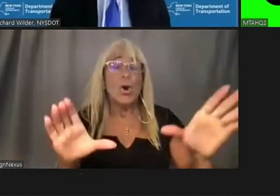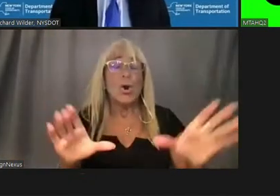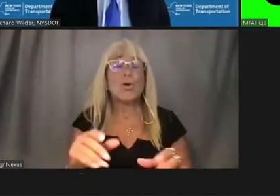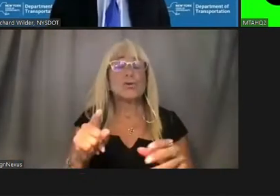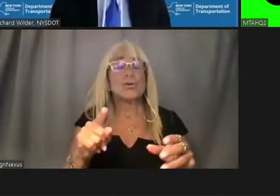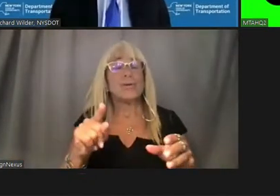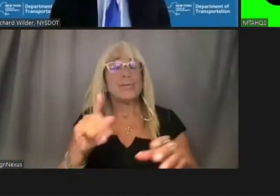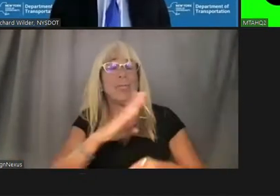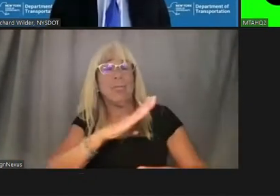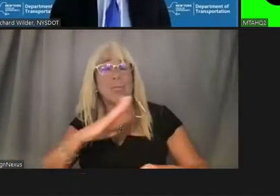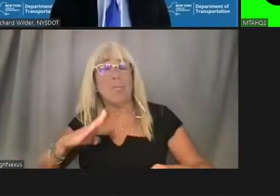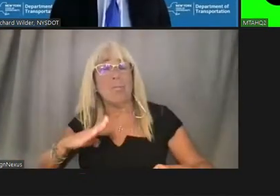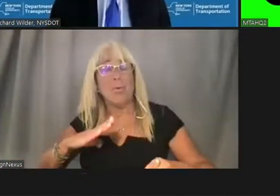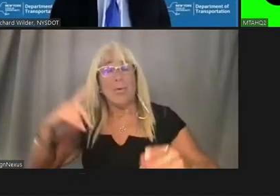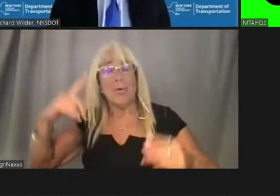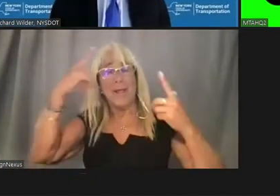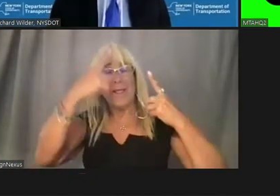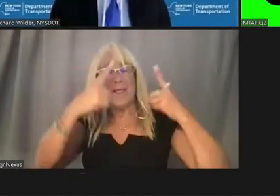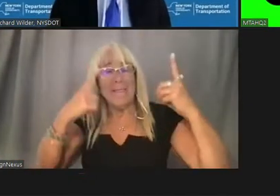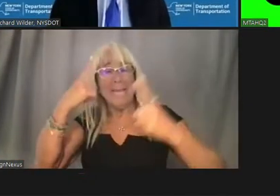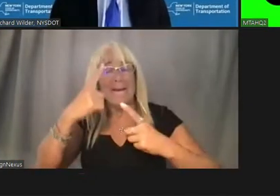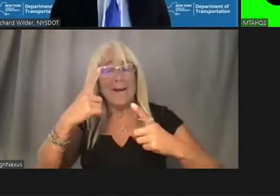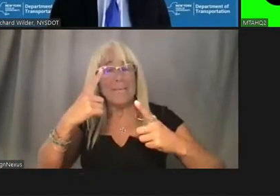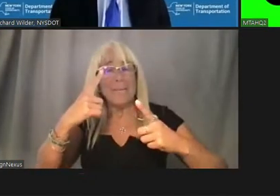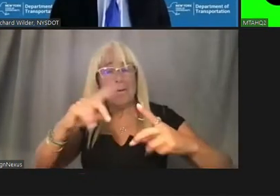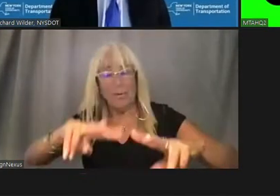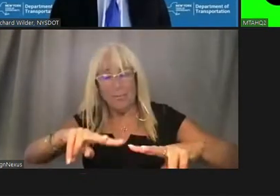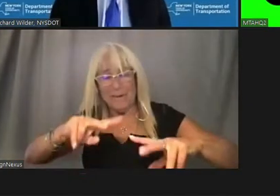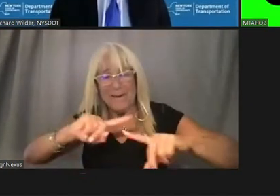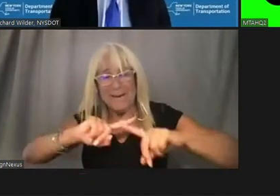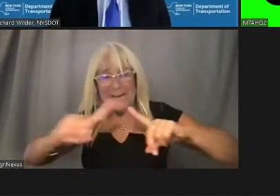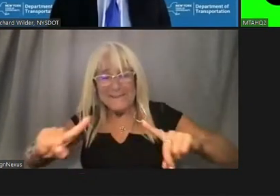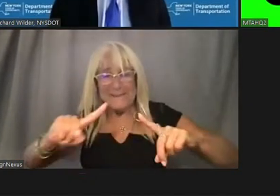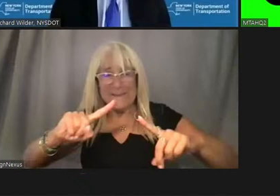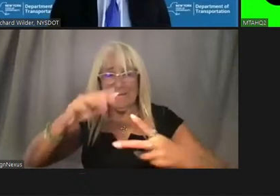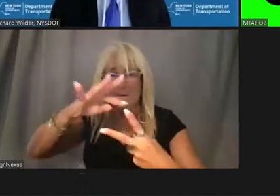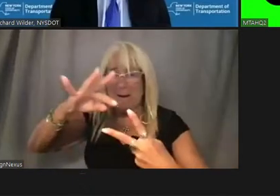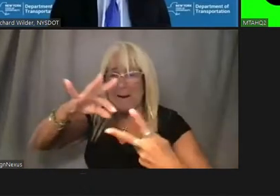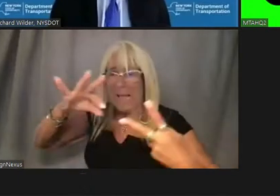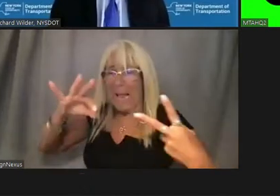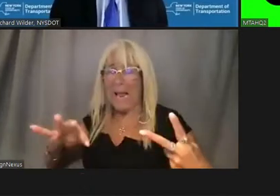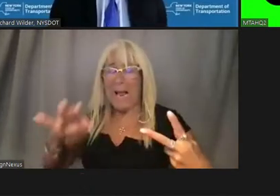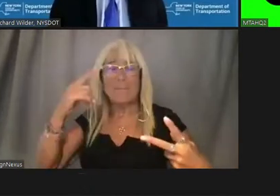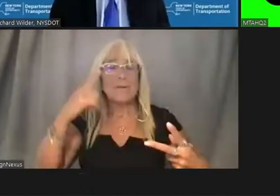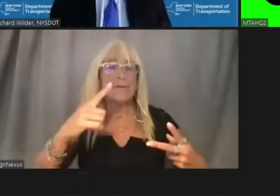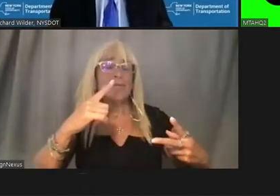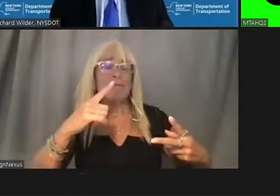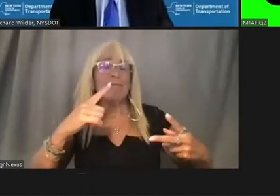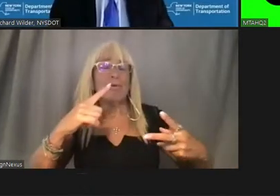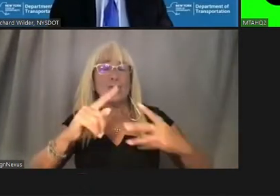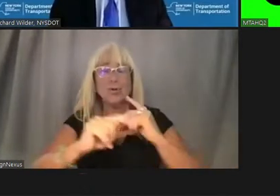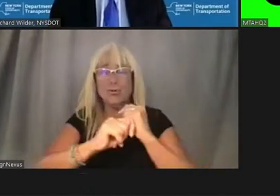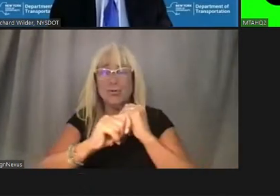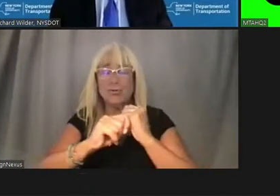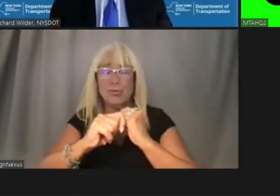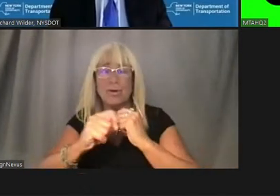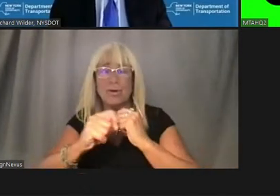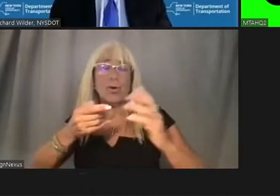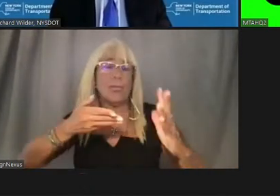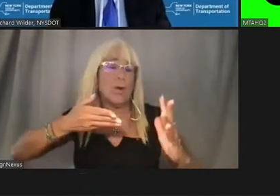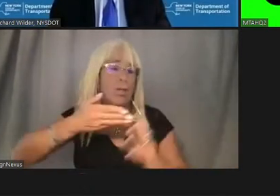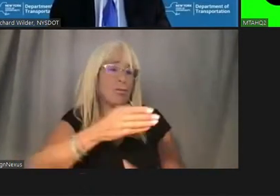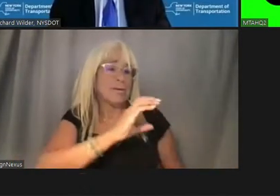consider alternative tolling structures for commercial vehicles and trucks while passing through the CBD for work related purposes